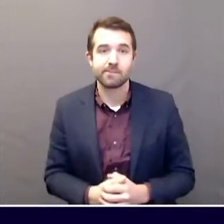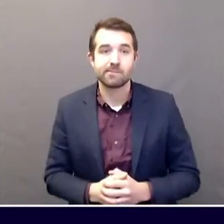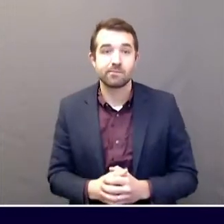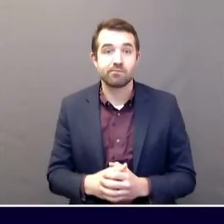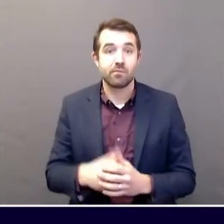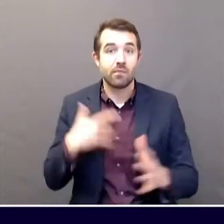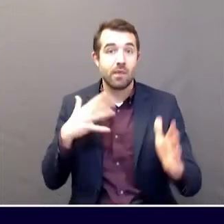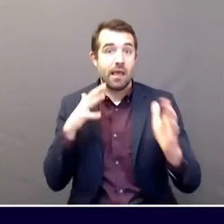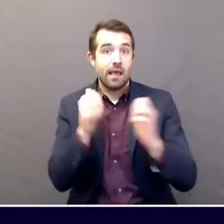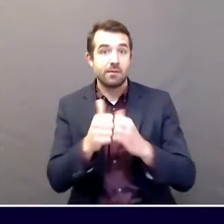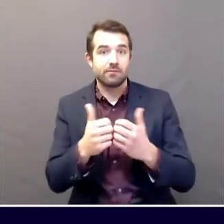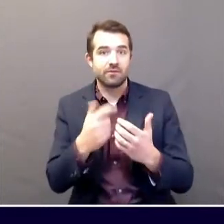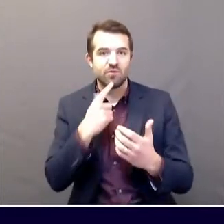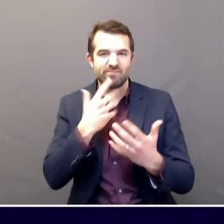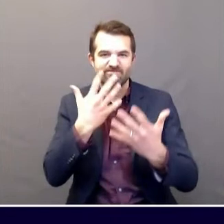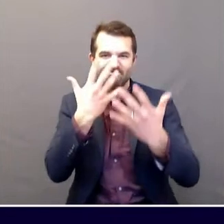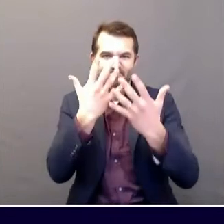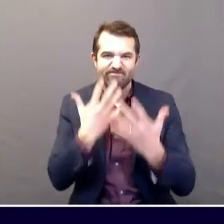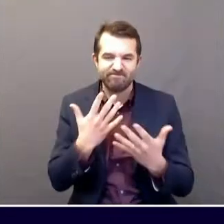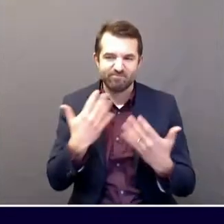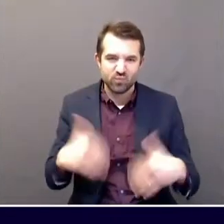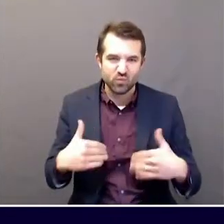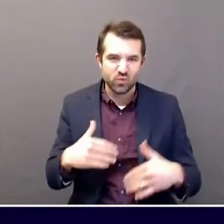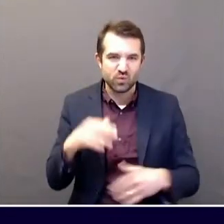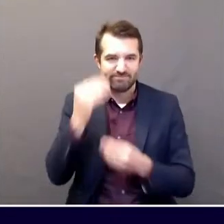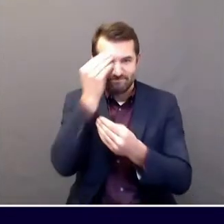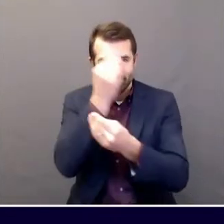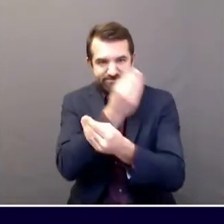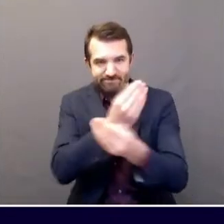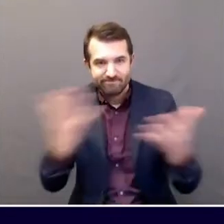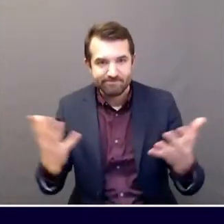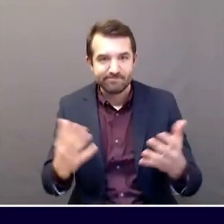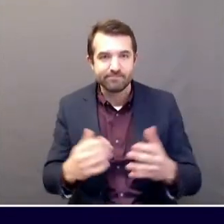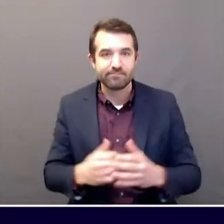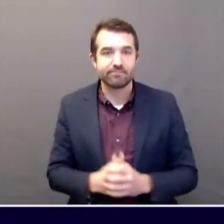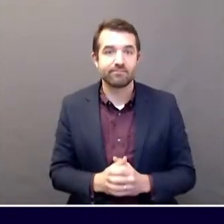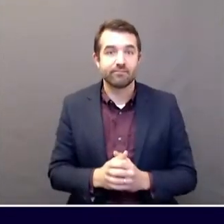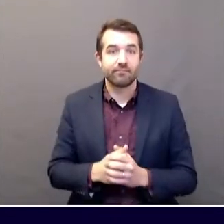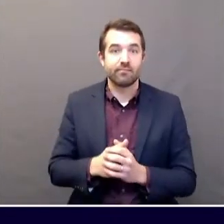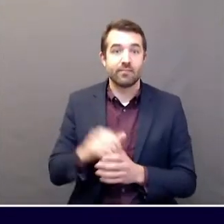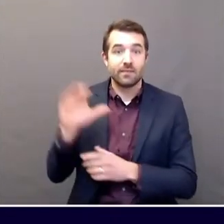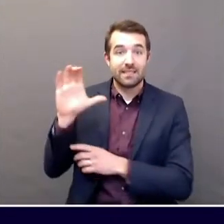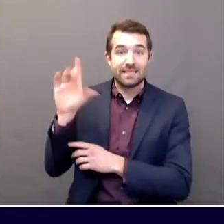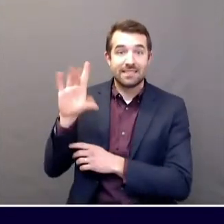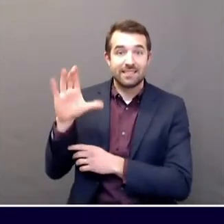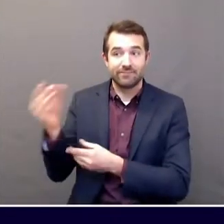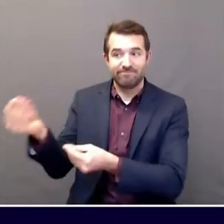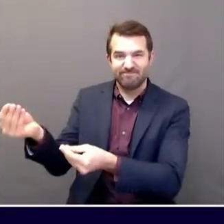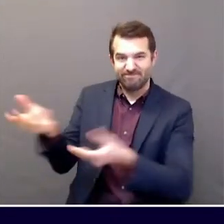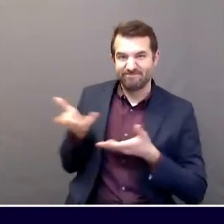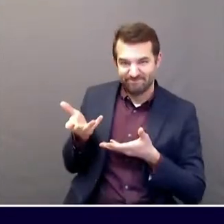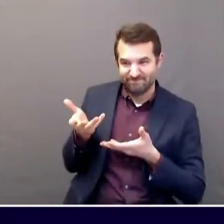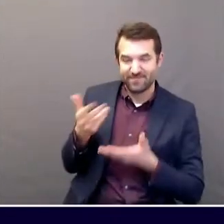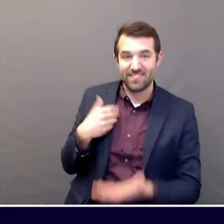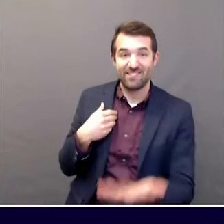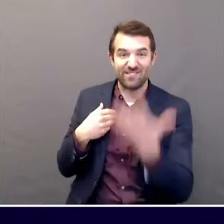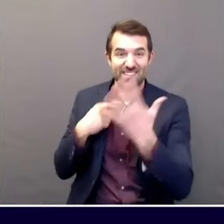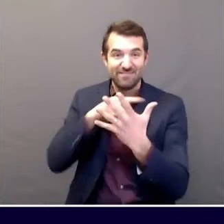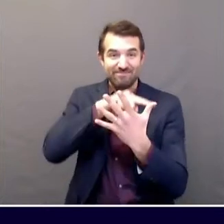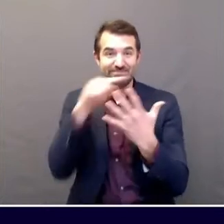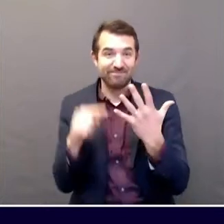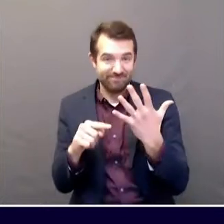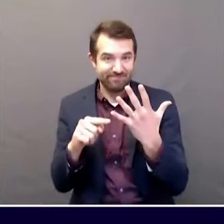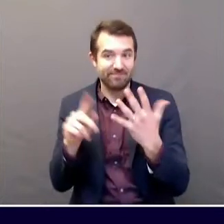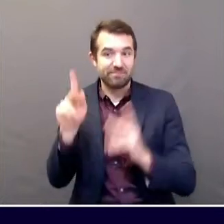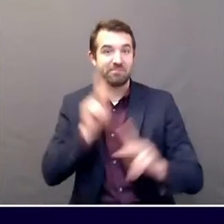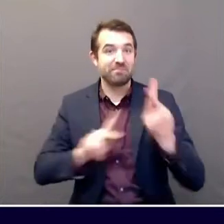another set of sad and somber notes. The Maine CDC has received reports of 5 additional Maine people who have